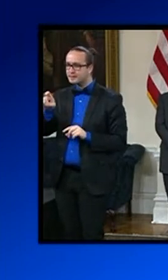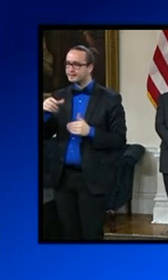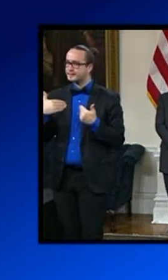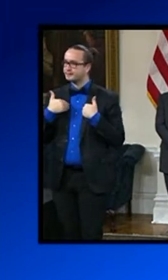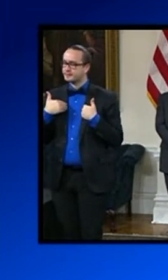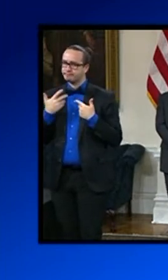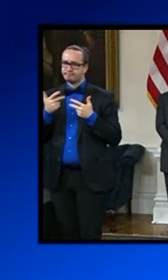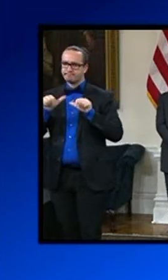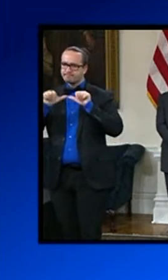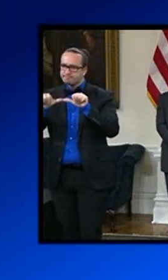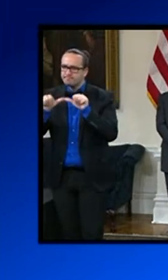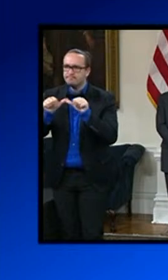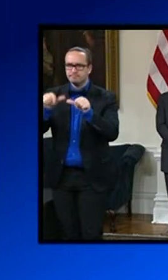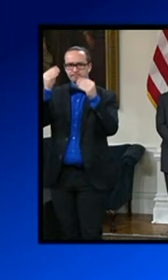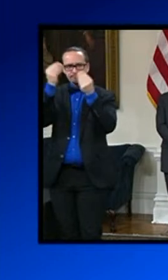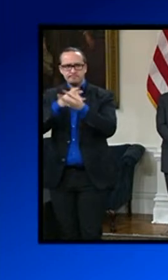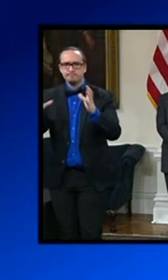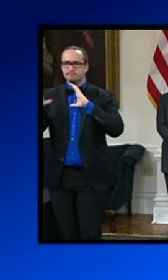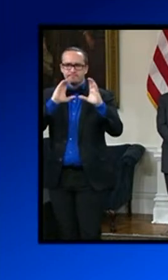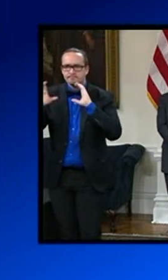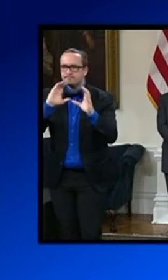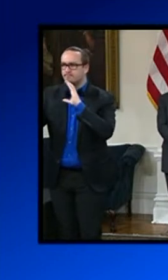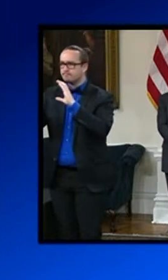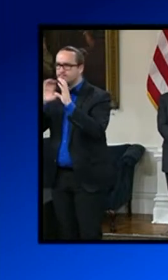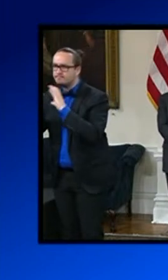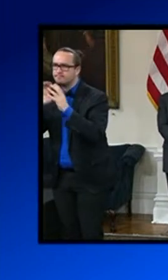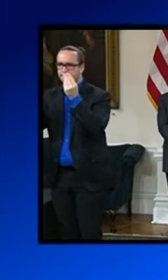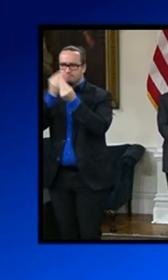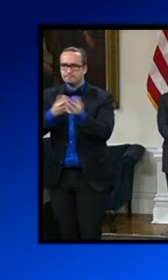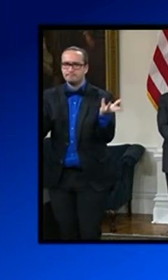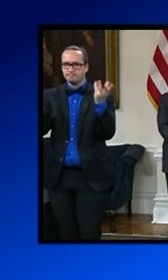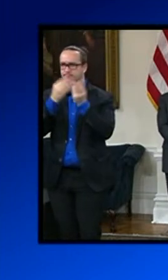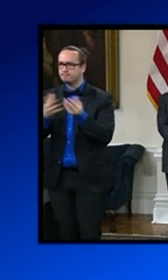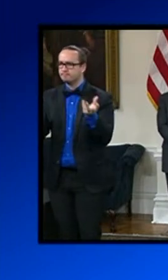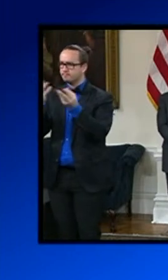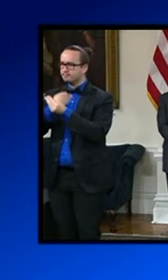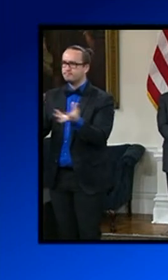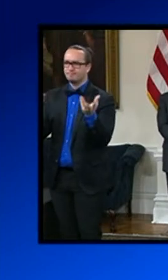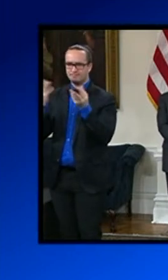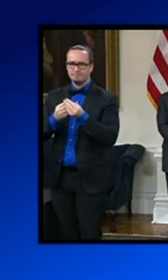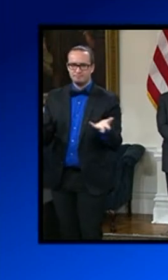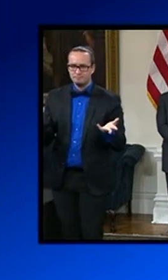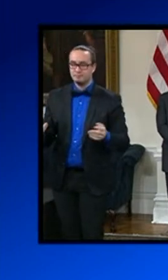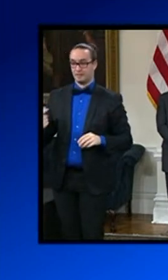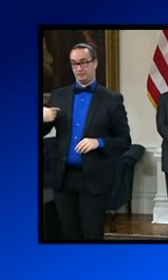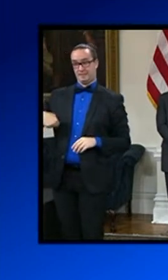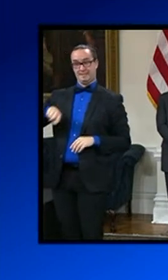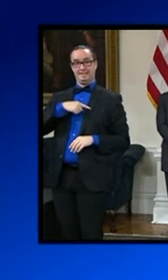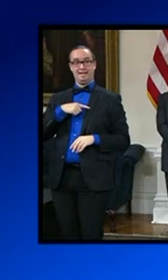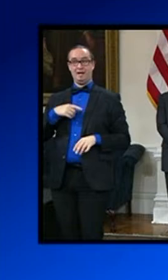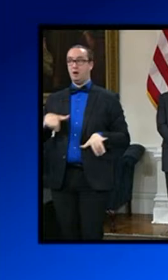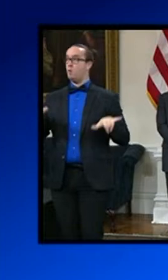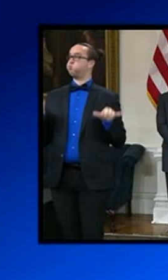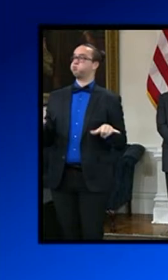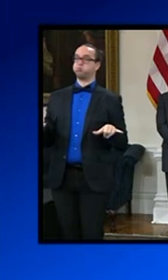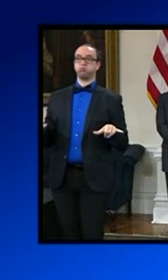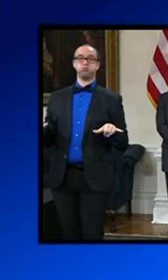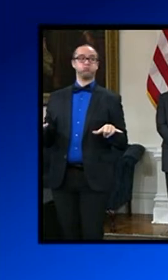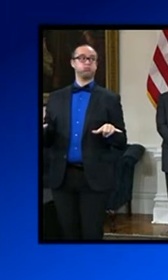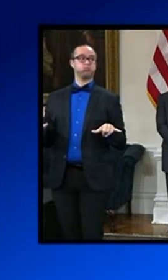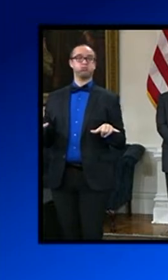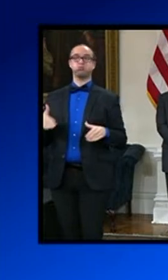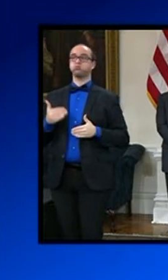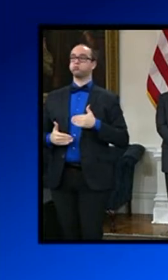ability to adjust variables and weighing as over time to optimize equitable allocation. It includes the